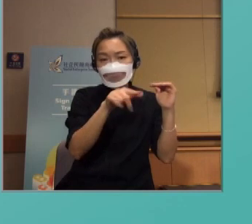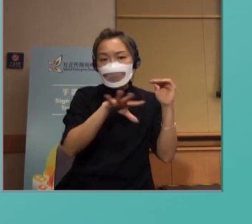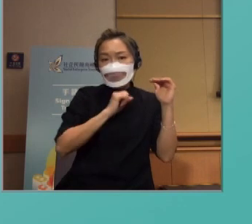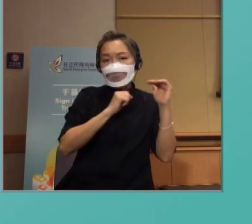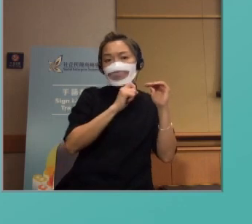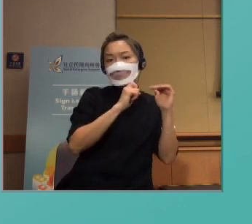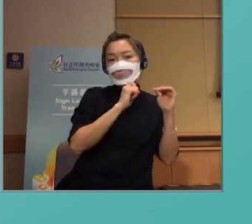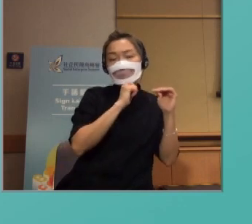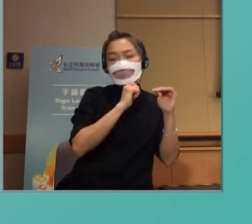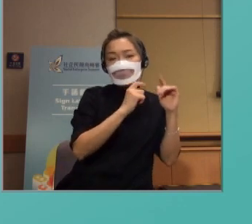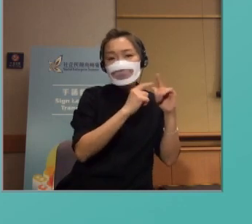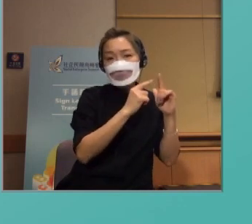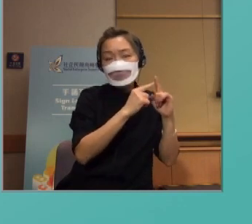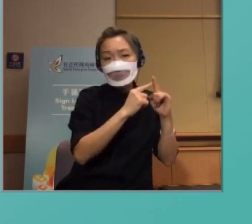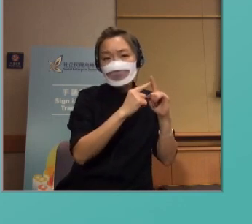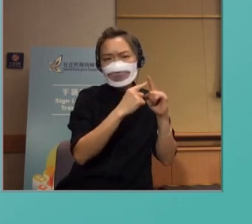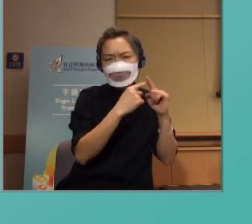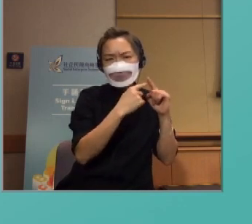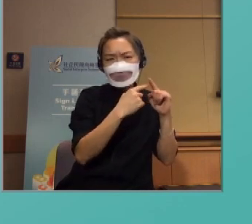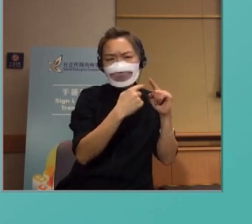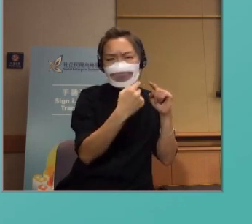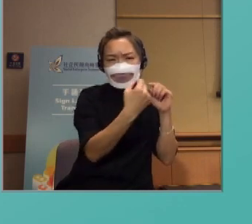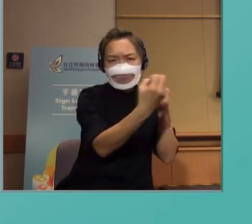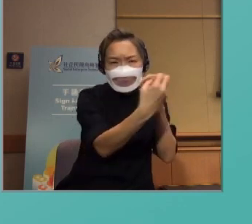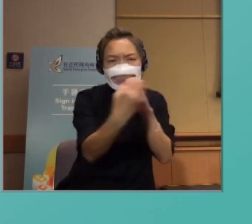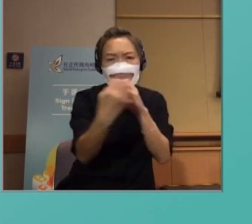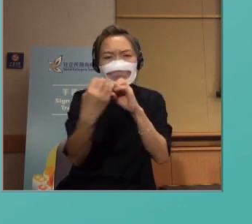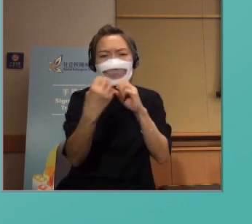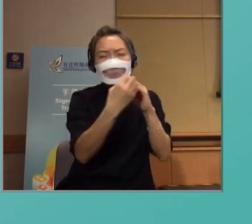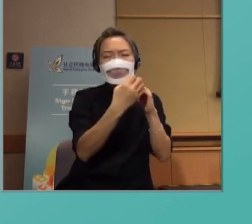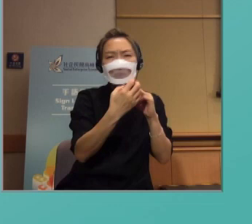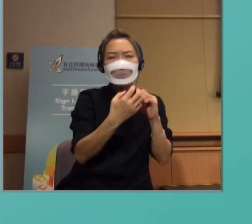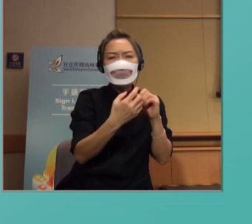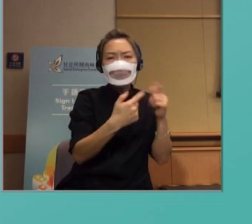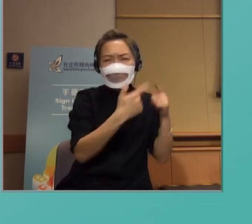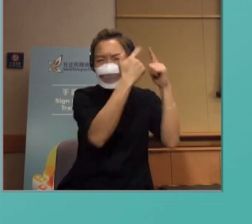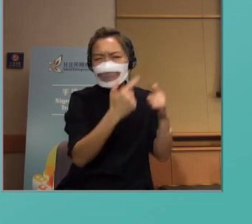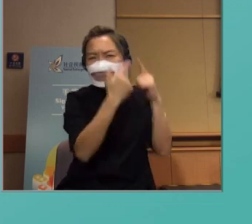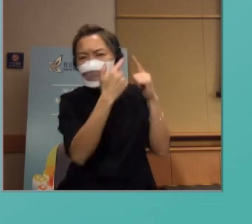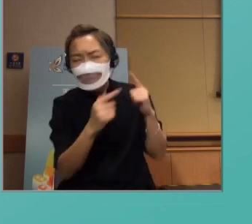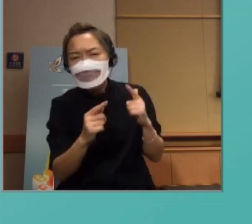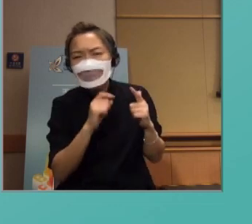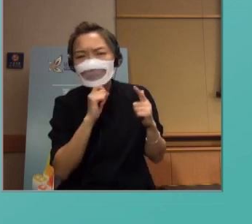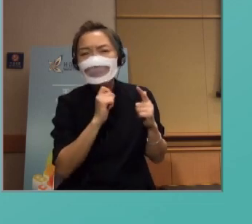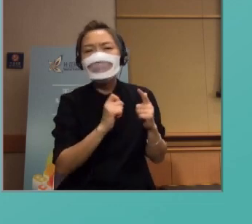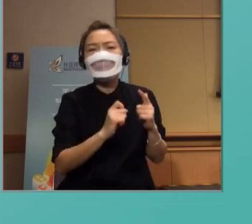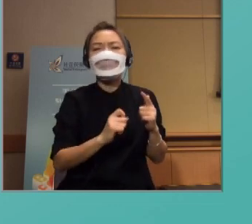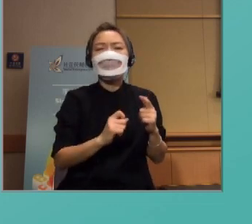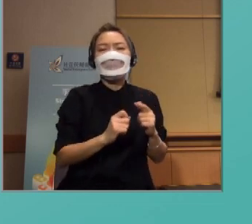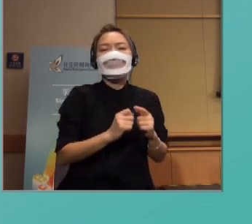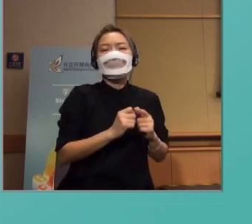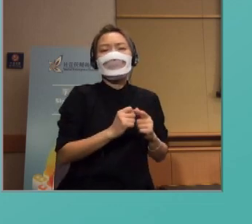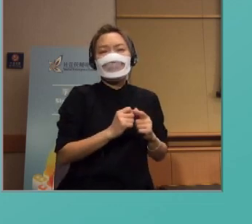see some exploration of new use cases or some affordances of what we can do apart from